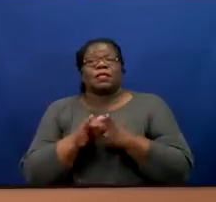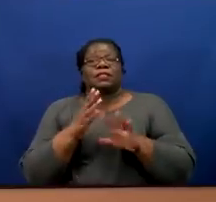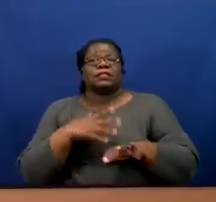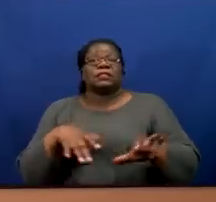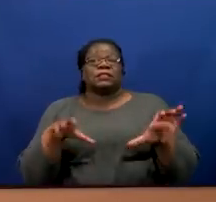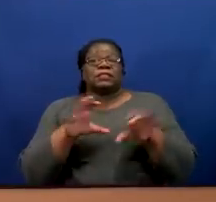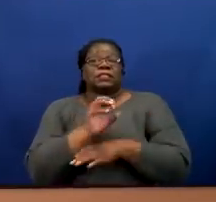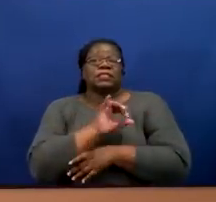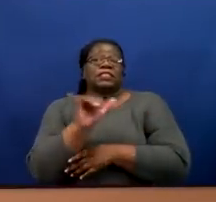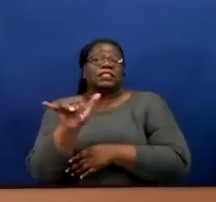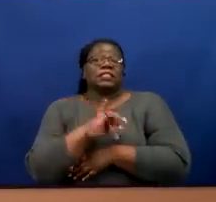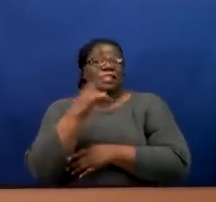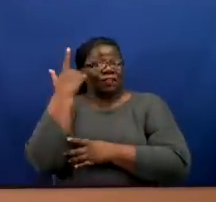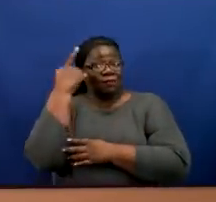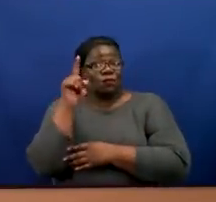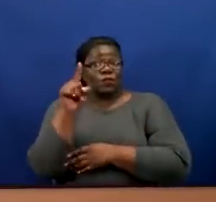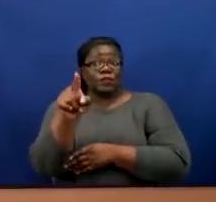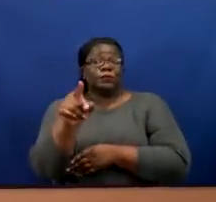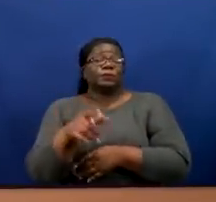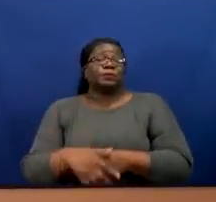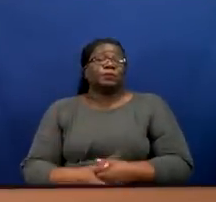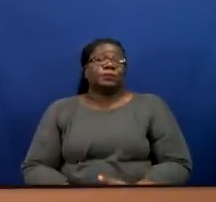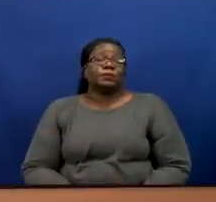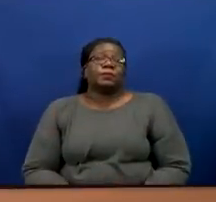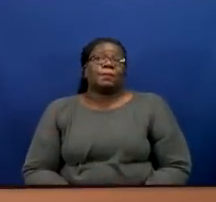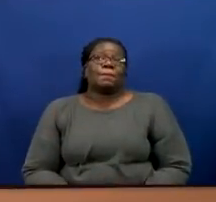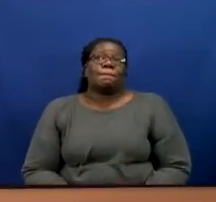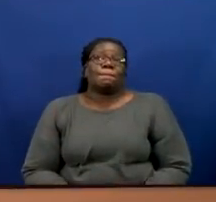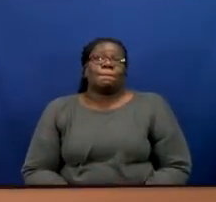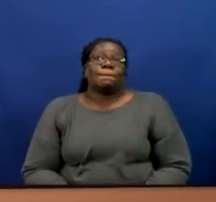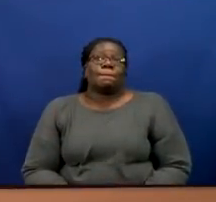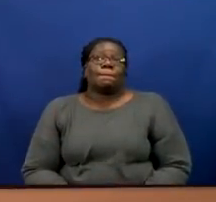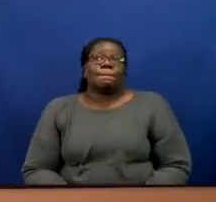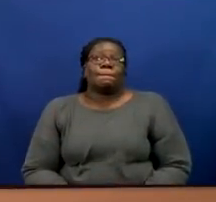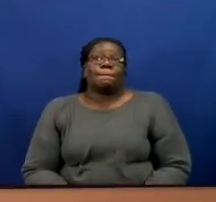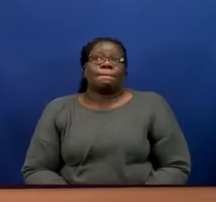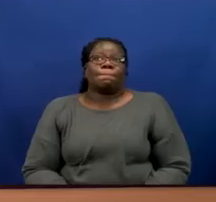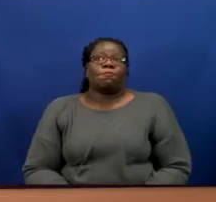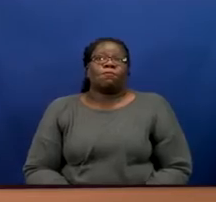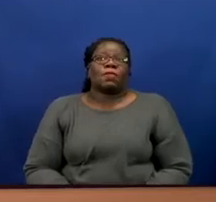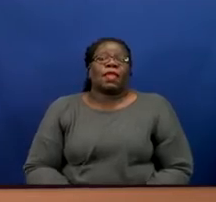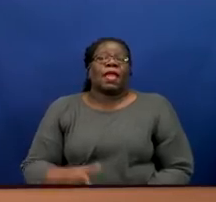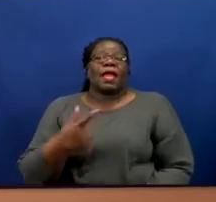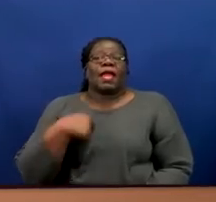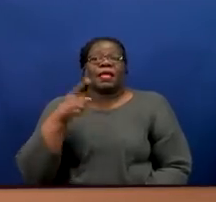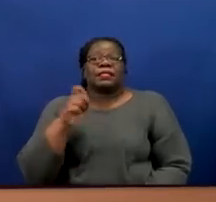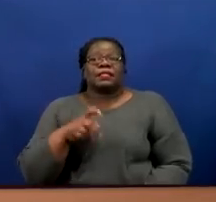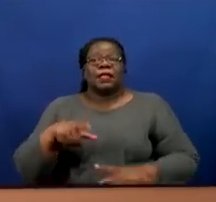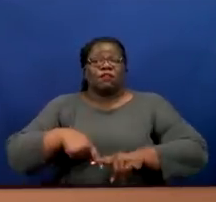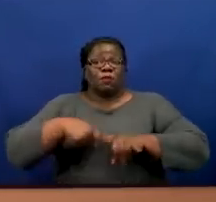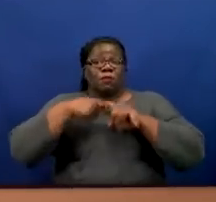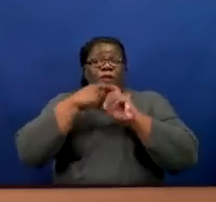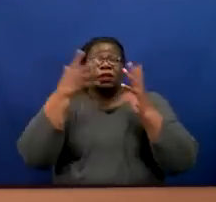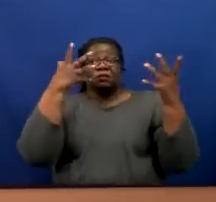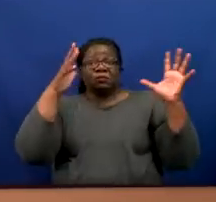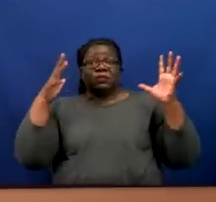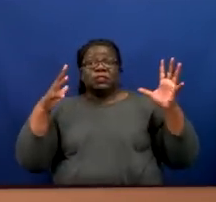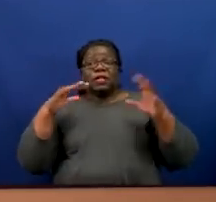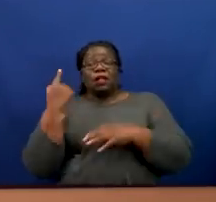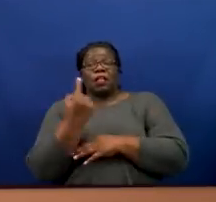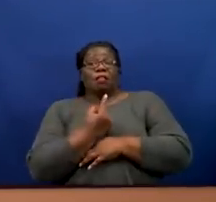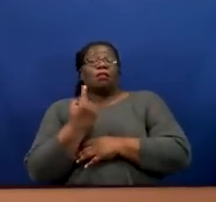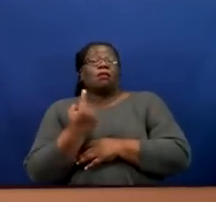you the same thing it did for me. Because I had to have a praise break all by